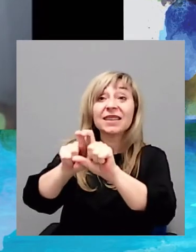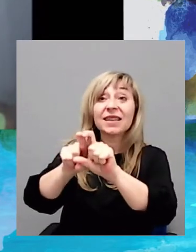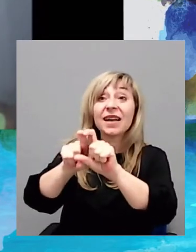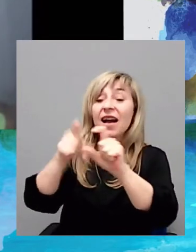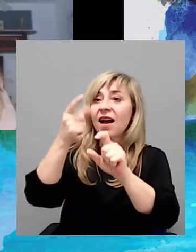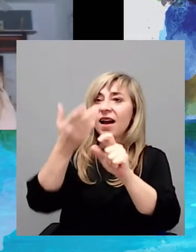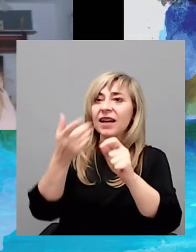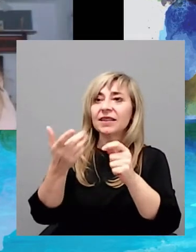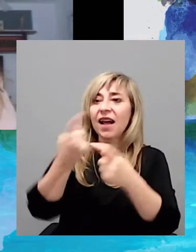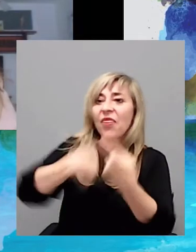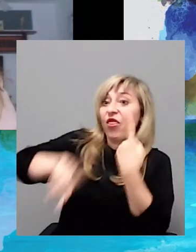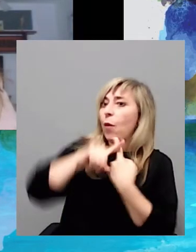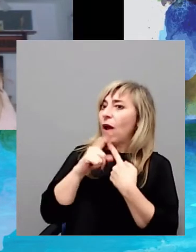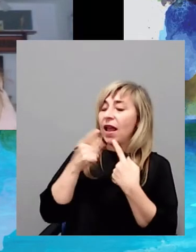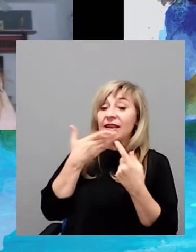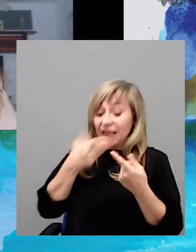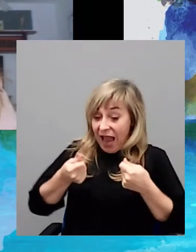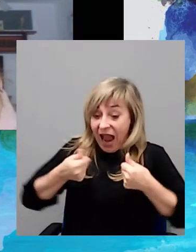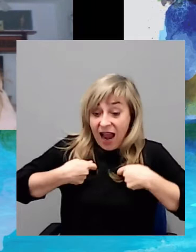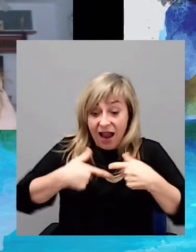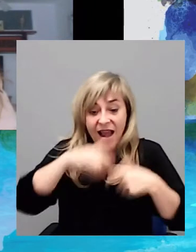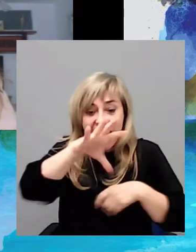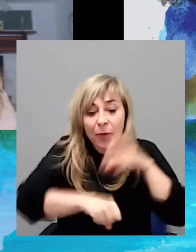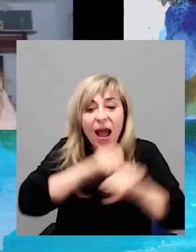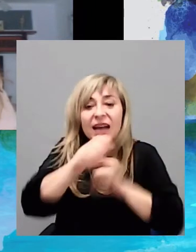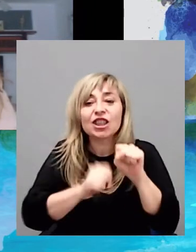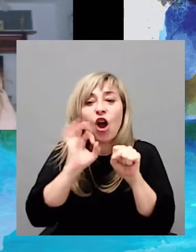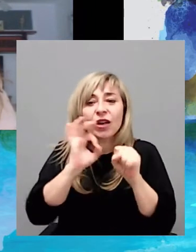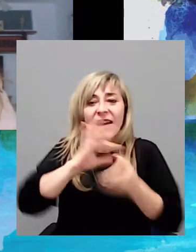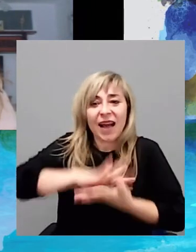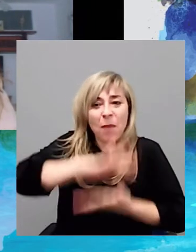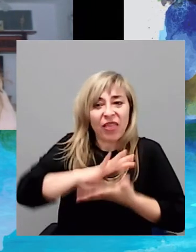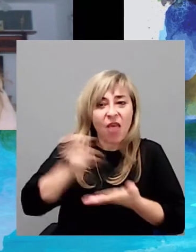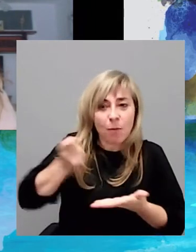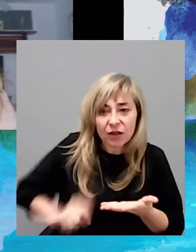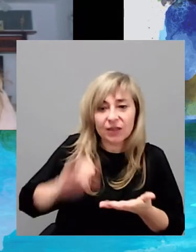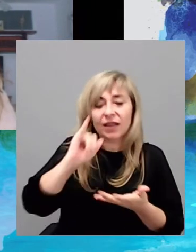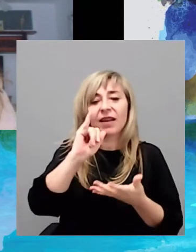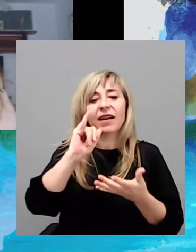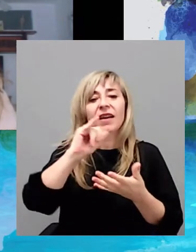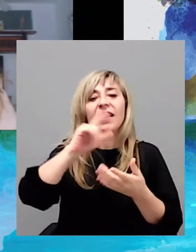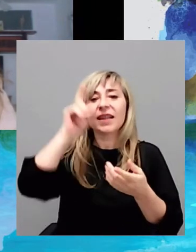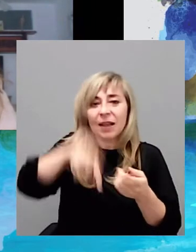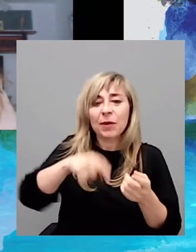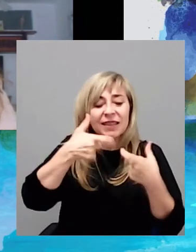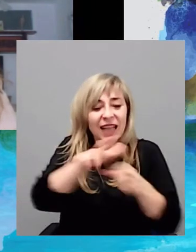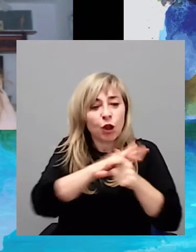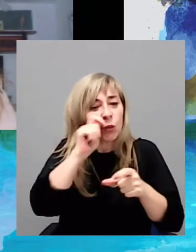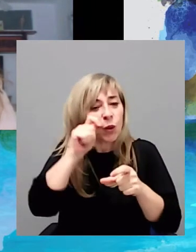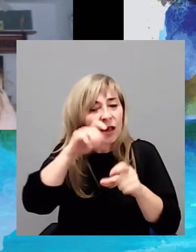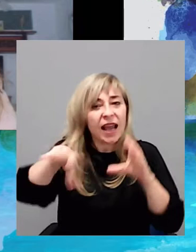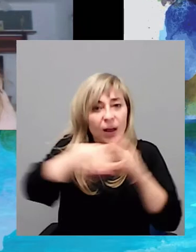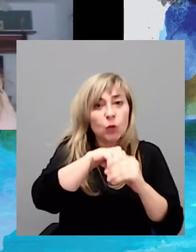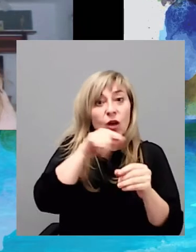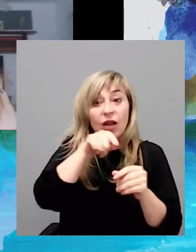If there's something I'd like to take from your presentation is the importance of making companies aware of the return